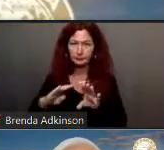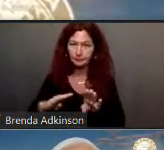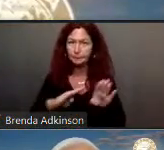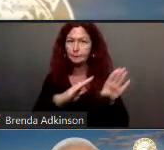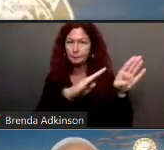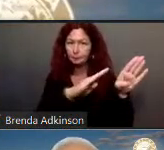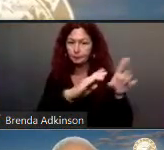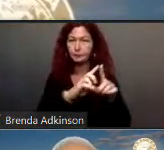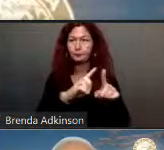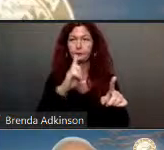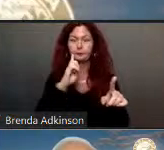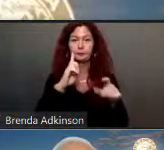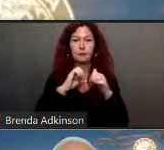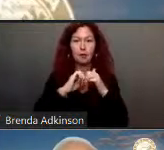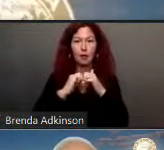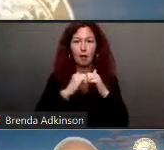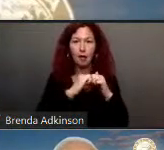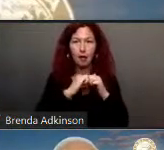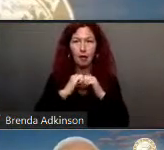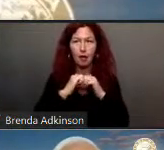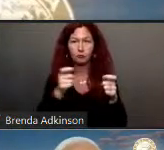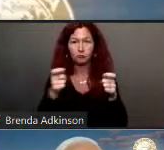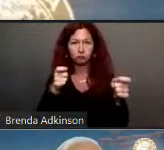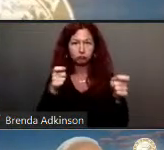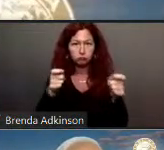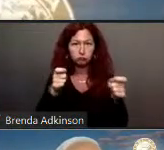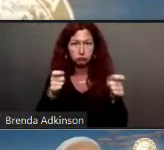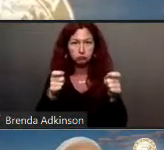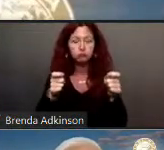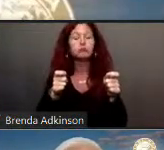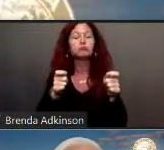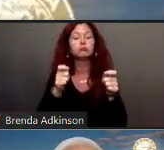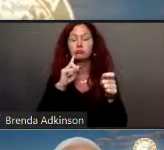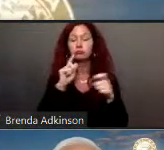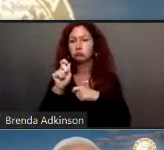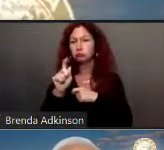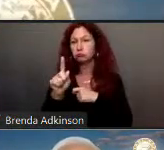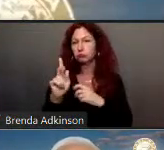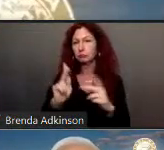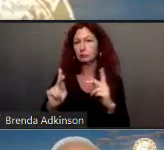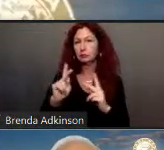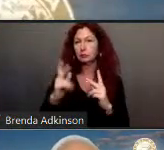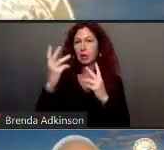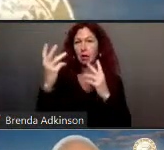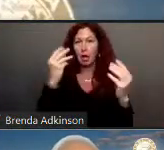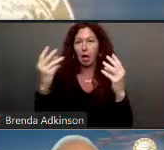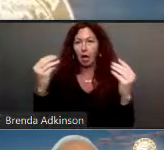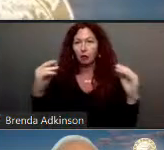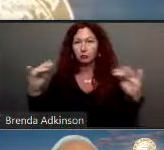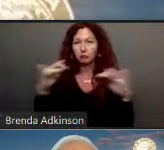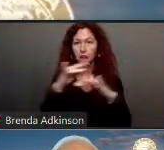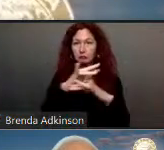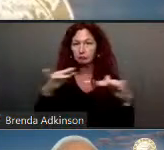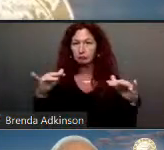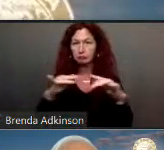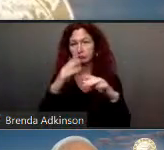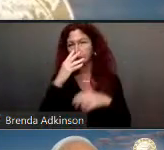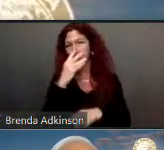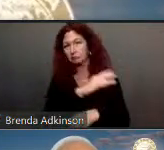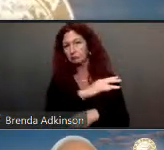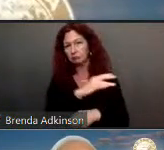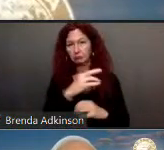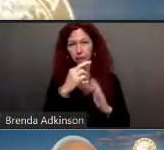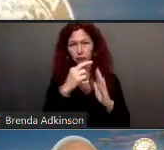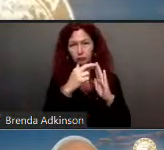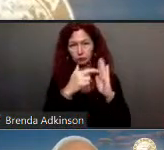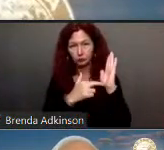tough on those who are not following the new normal guidelines and the new normal rules. Let me share a graphic with you that shows the spike in